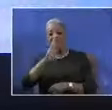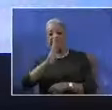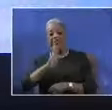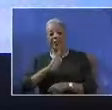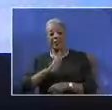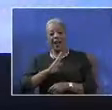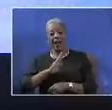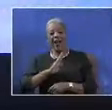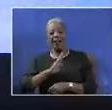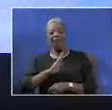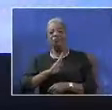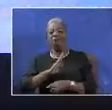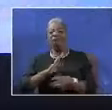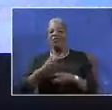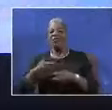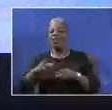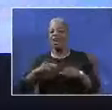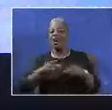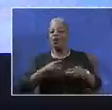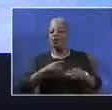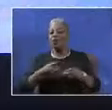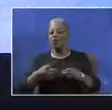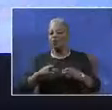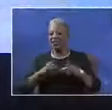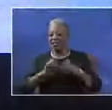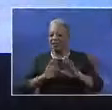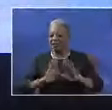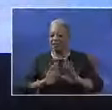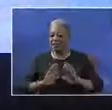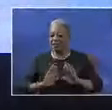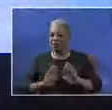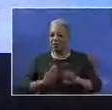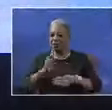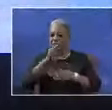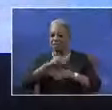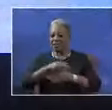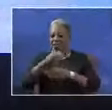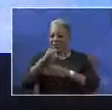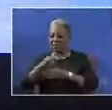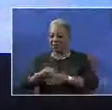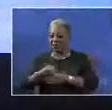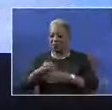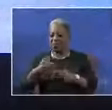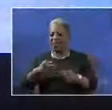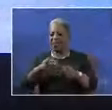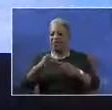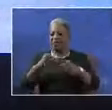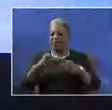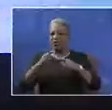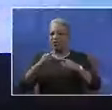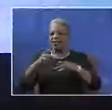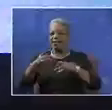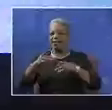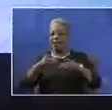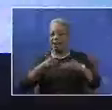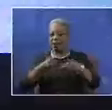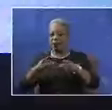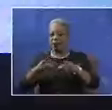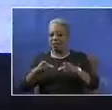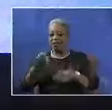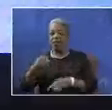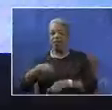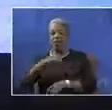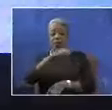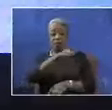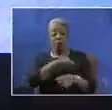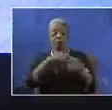pushing history in a certain direction, because we have freedom as the fish,